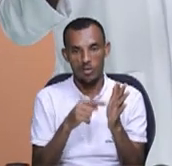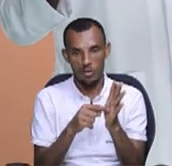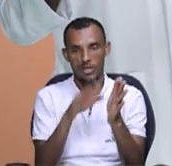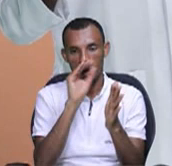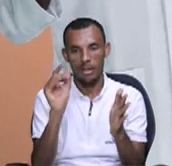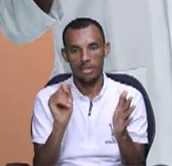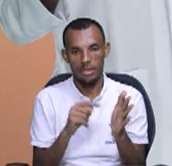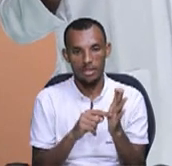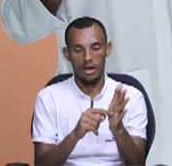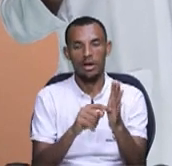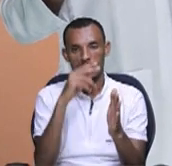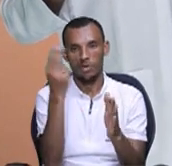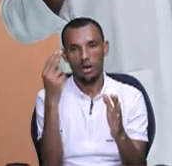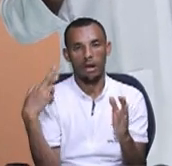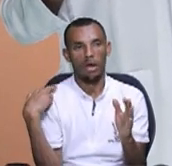angle triangle.